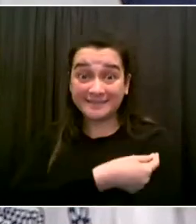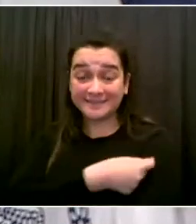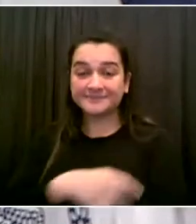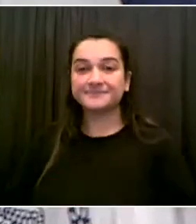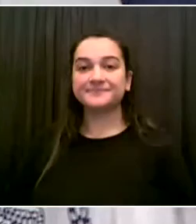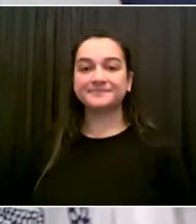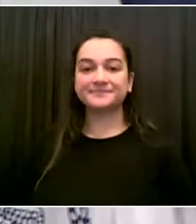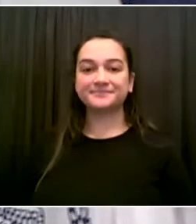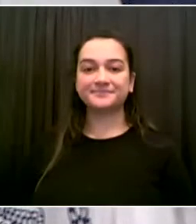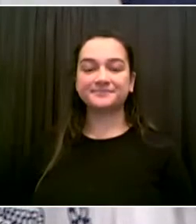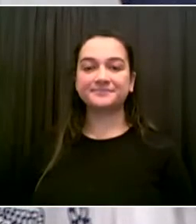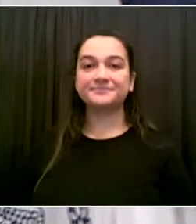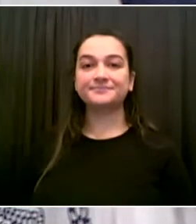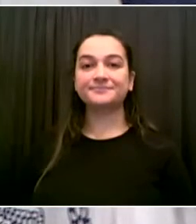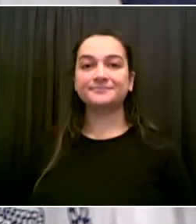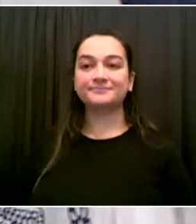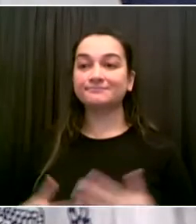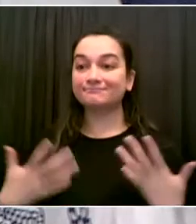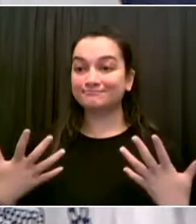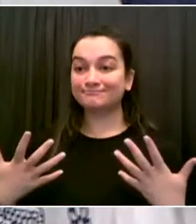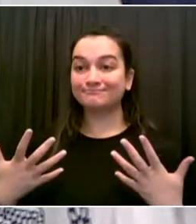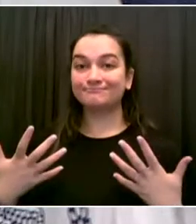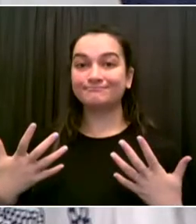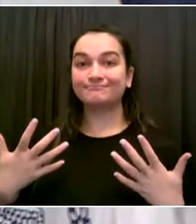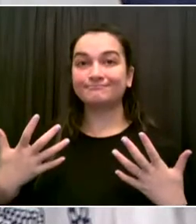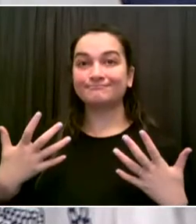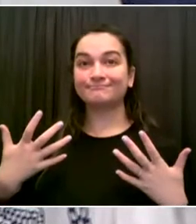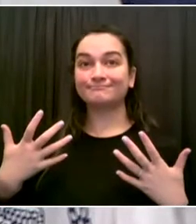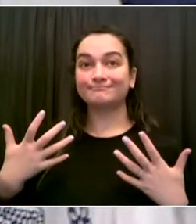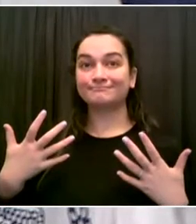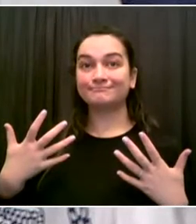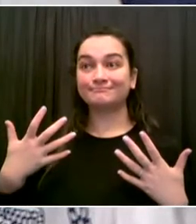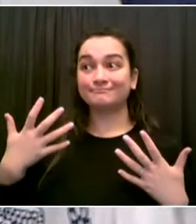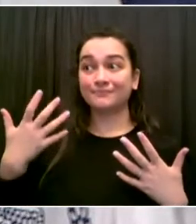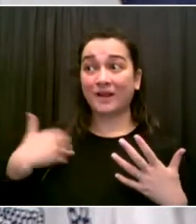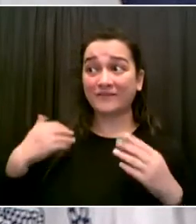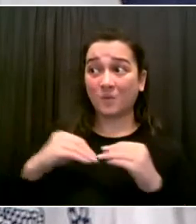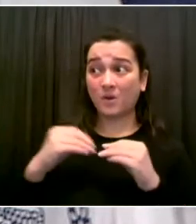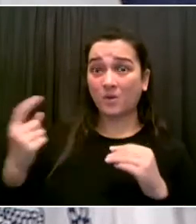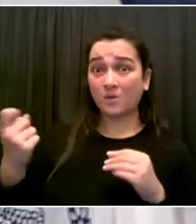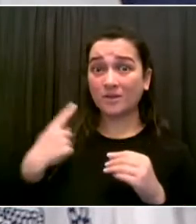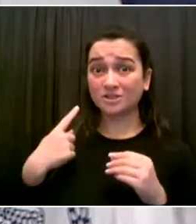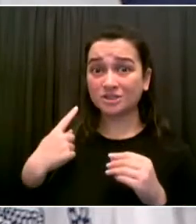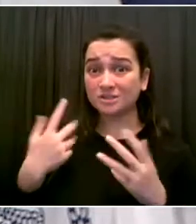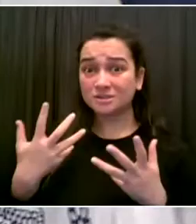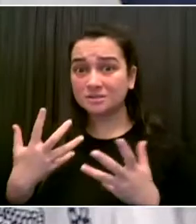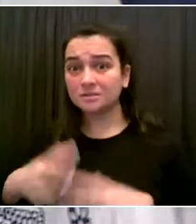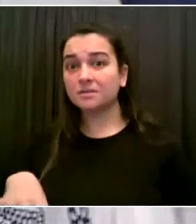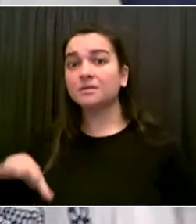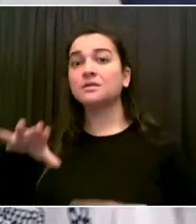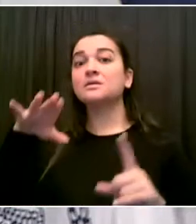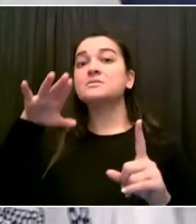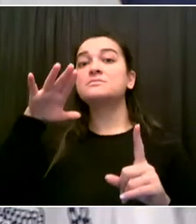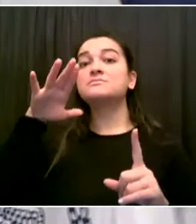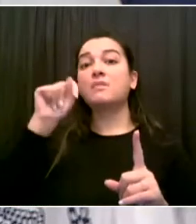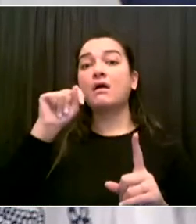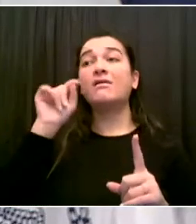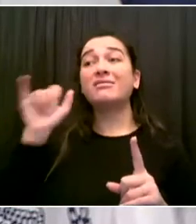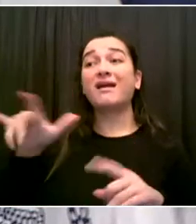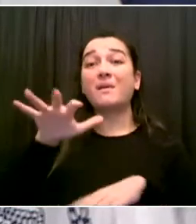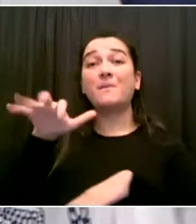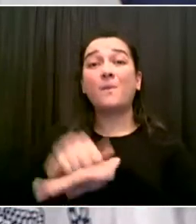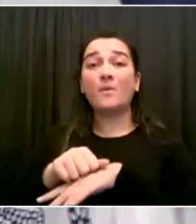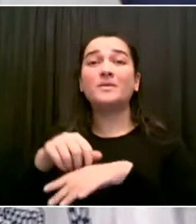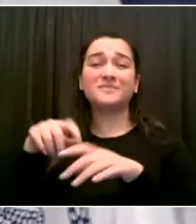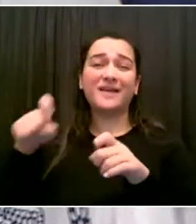figure. How many overall appointments will we have to postpone per day? Do you have a sense of that? It's